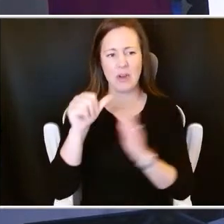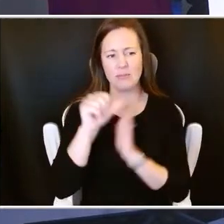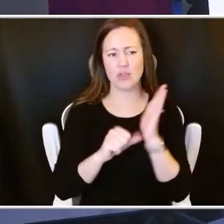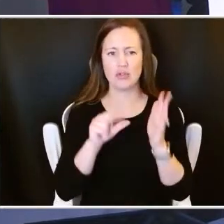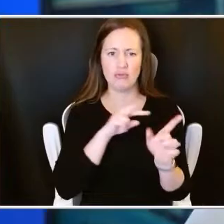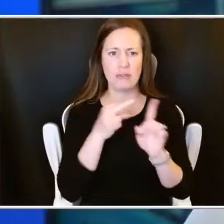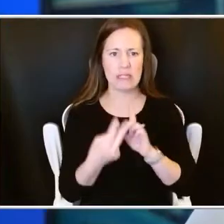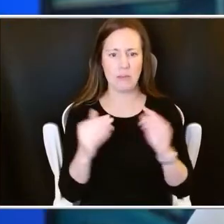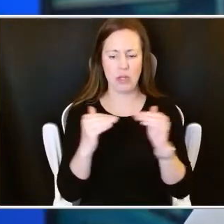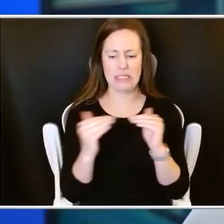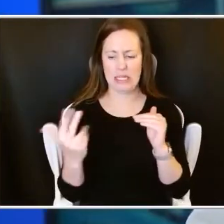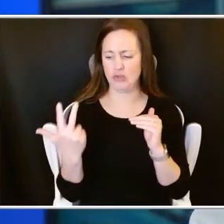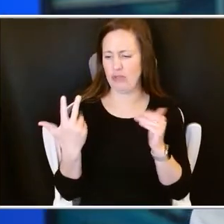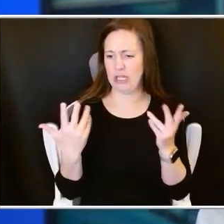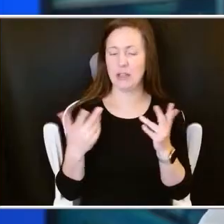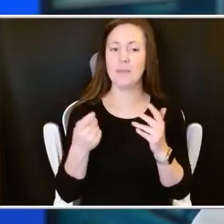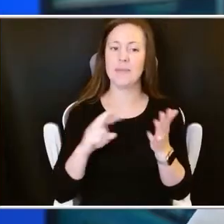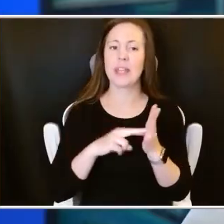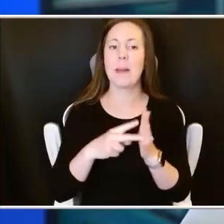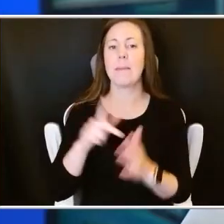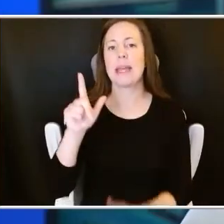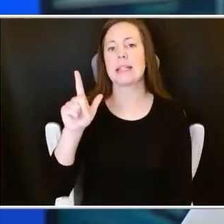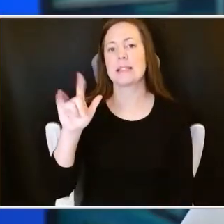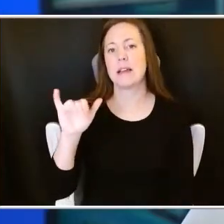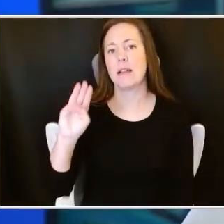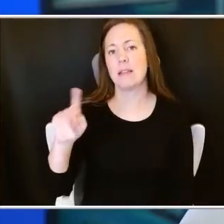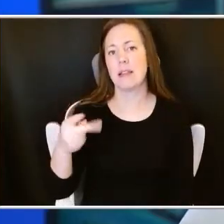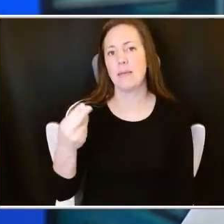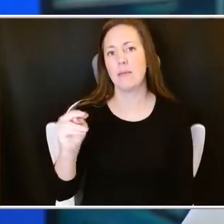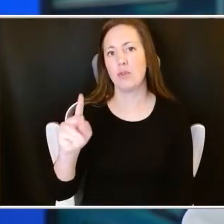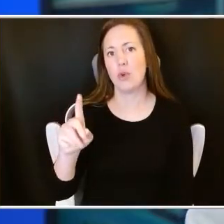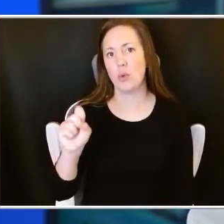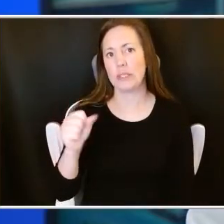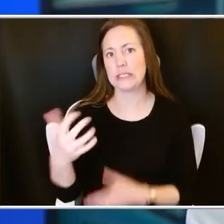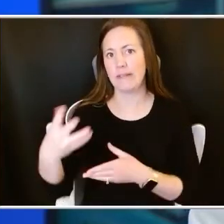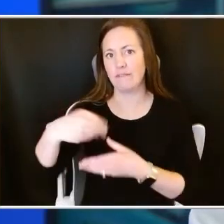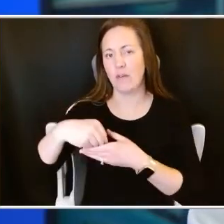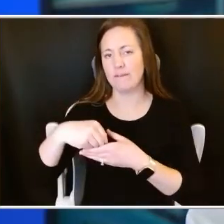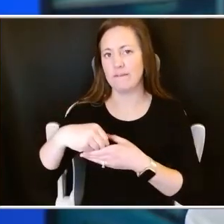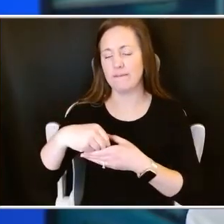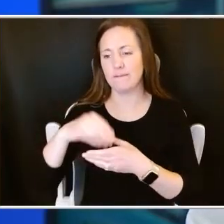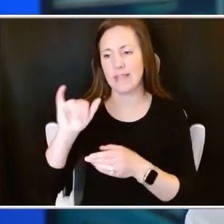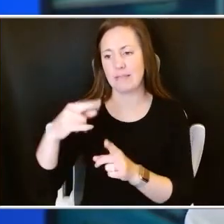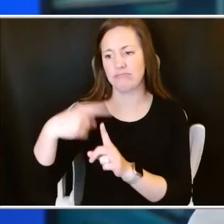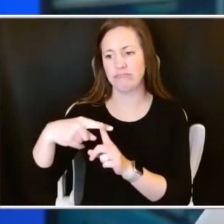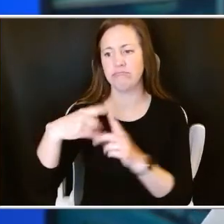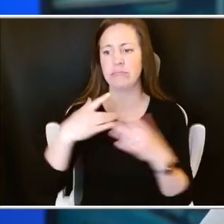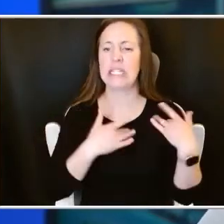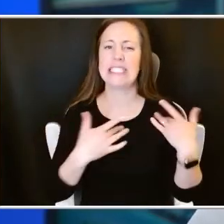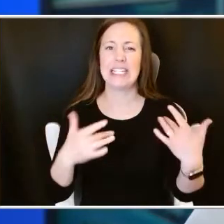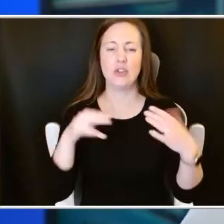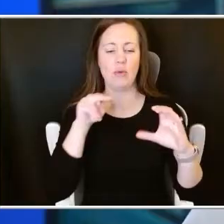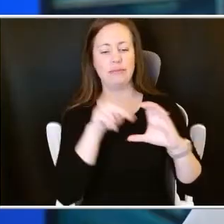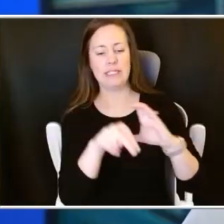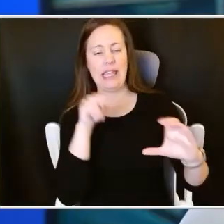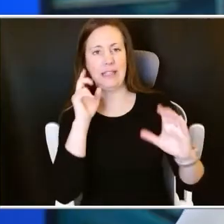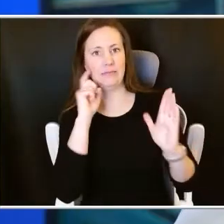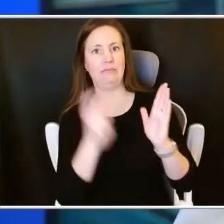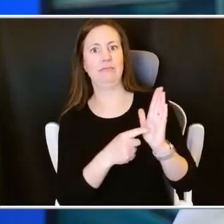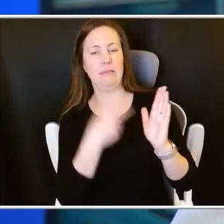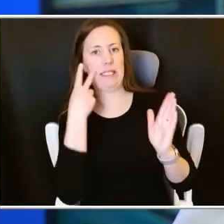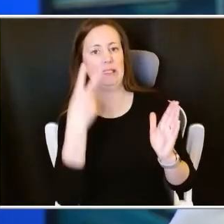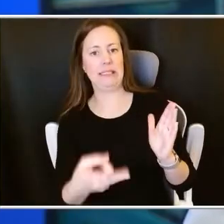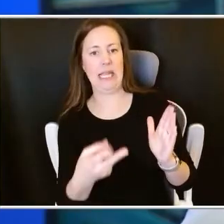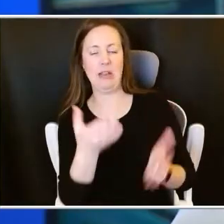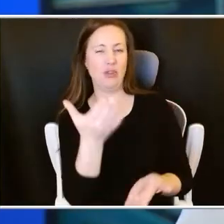Stage 3 indicates lymph node positivity usually. That's usually identified by scans done before surgery, as was probably done with you.